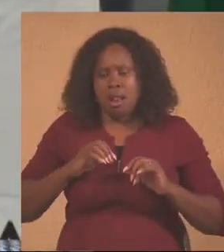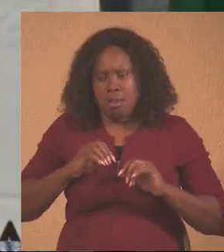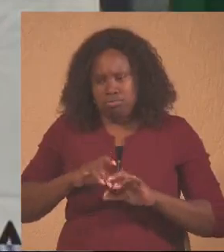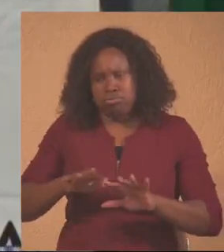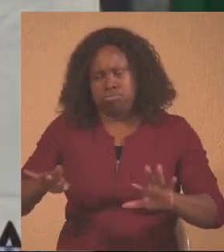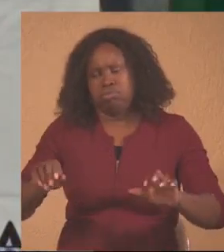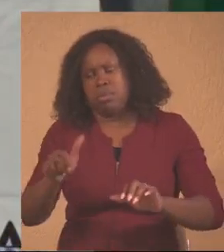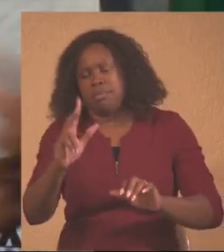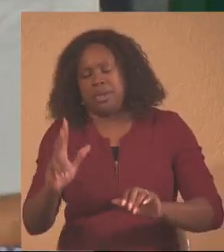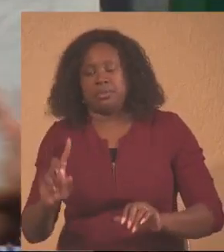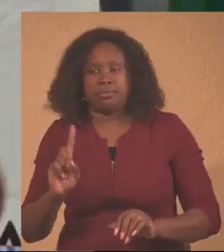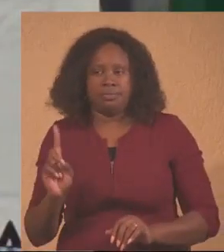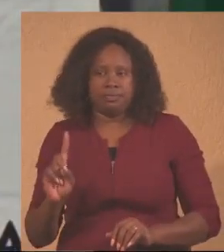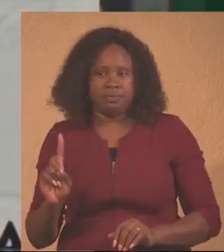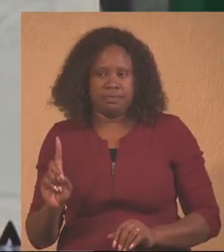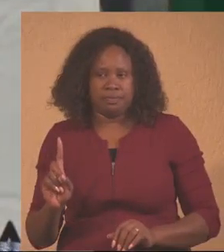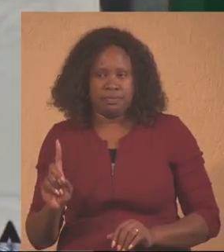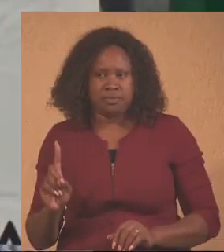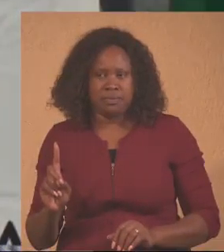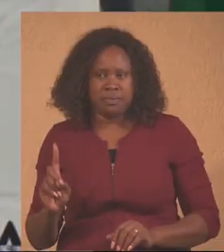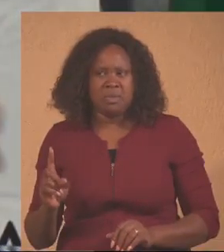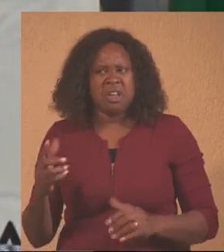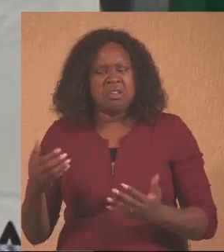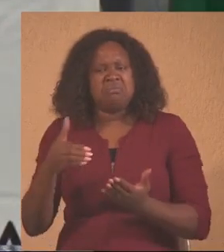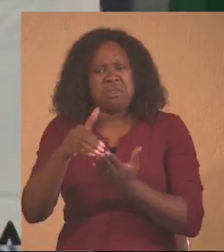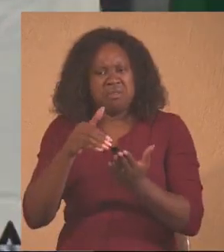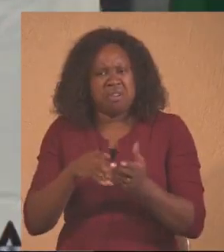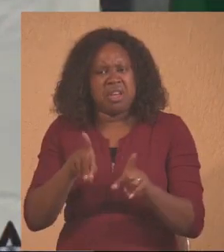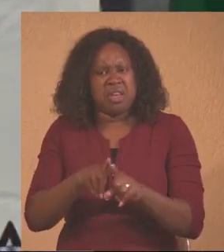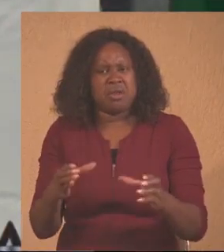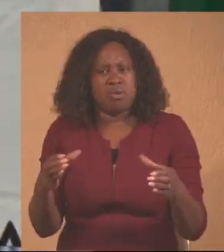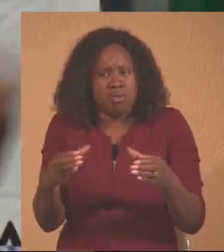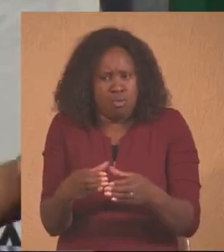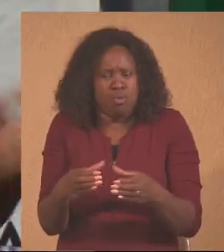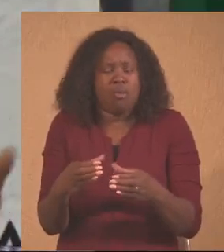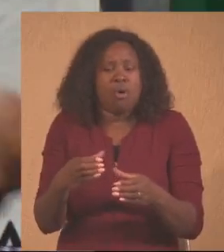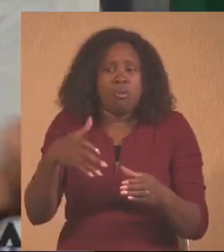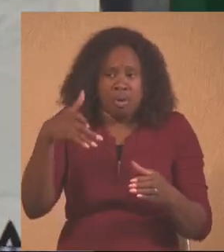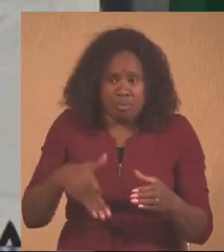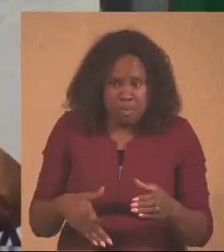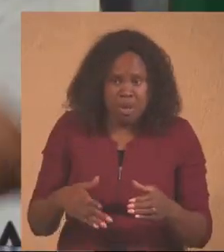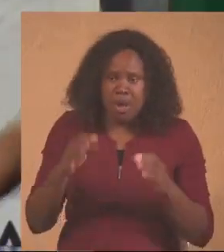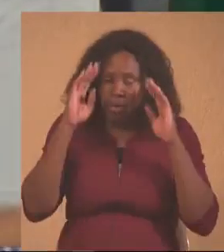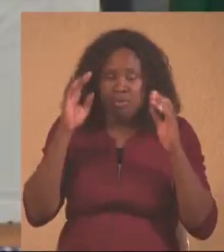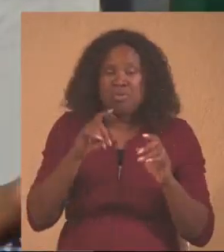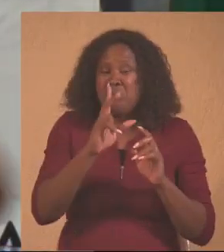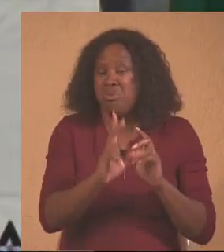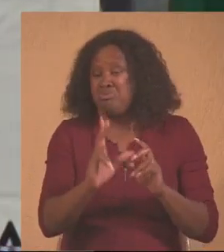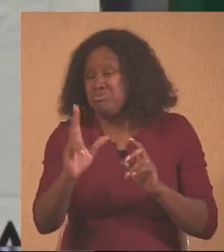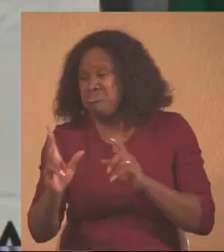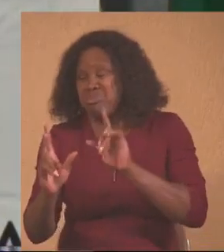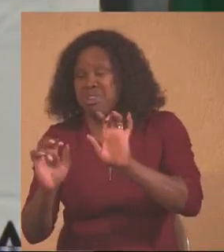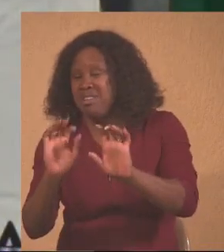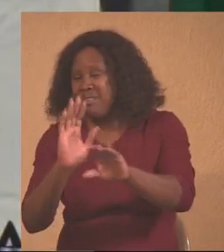not getting from another person, even though we might arrive as a group in the country, we don't know the status of the next